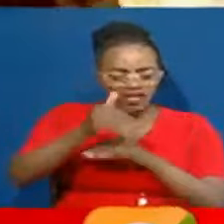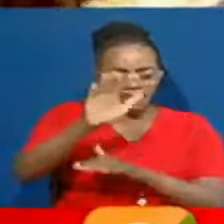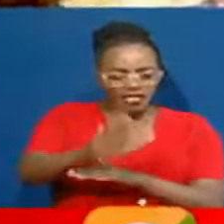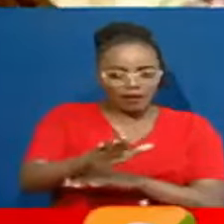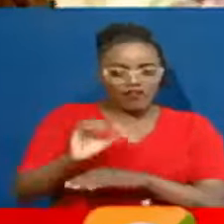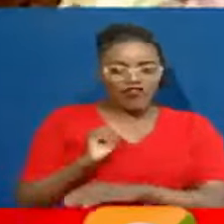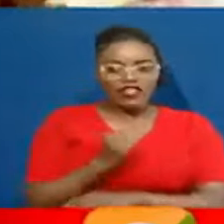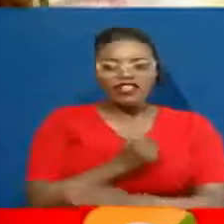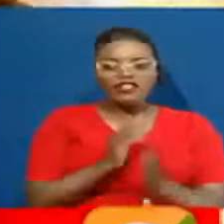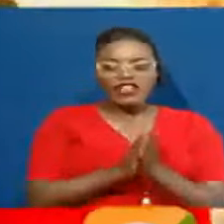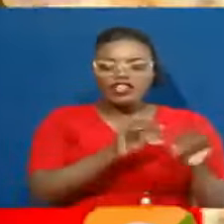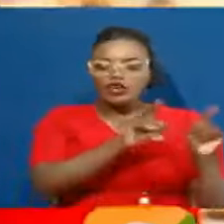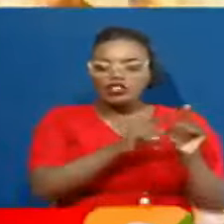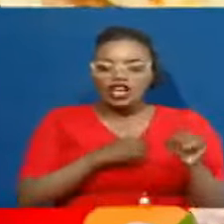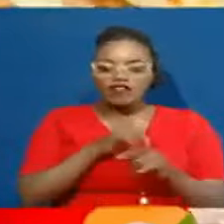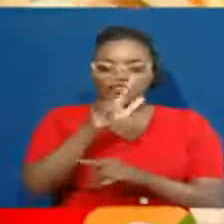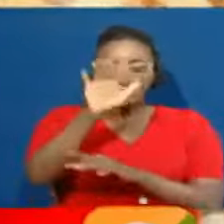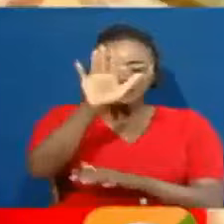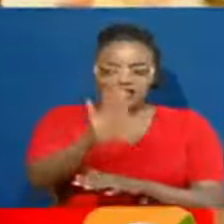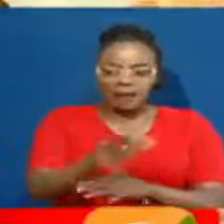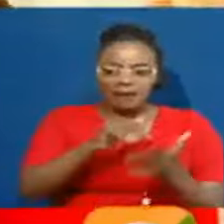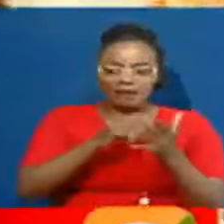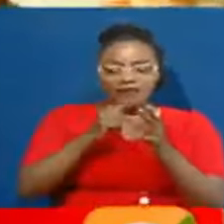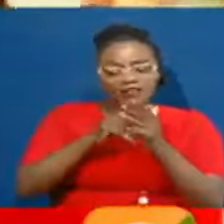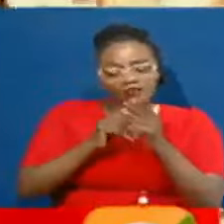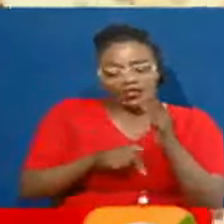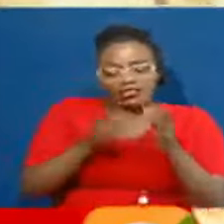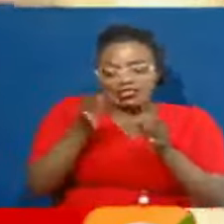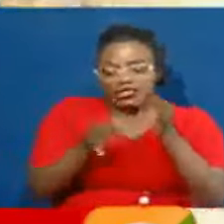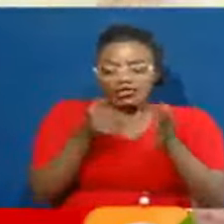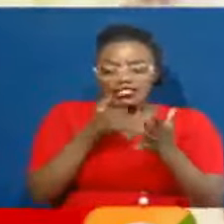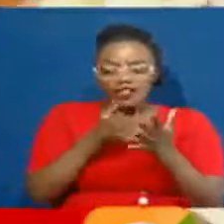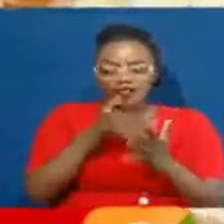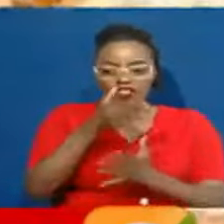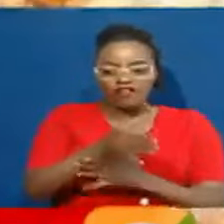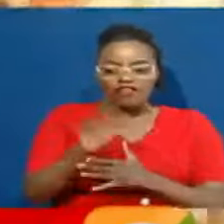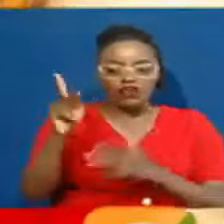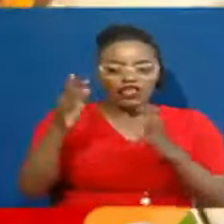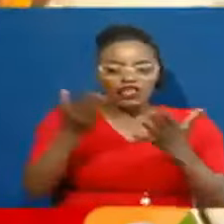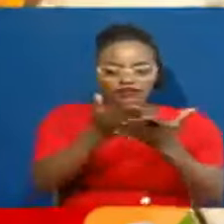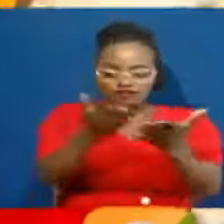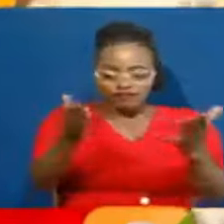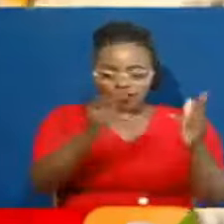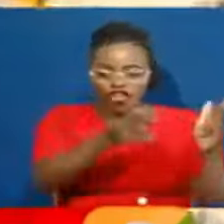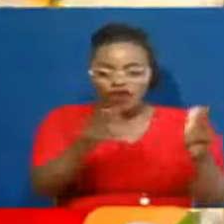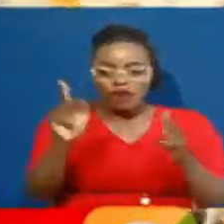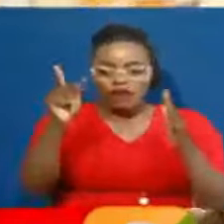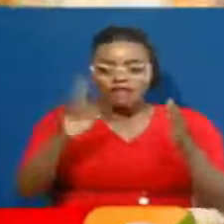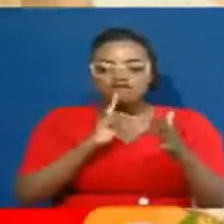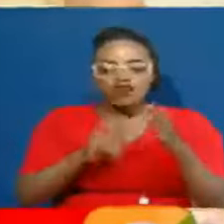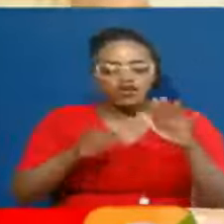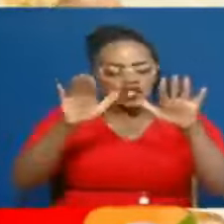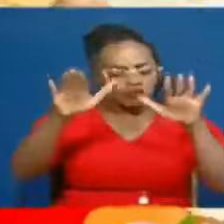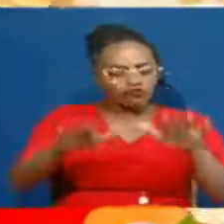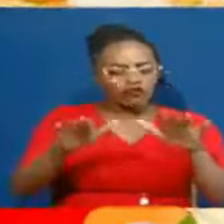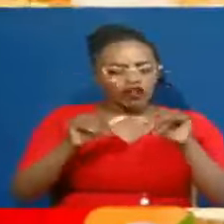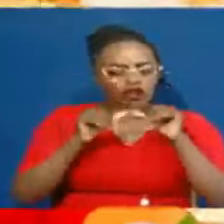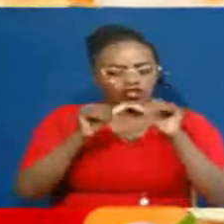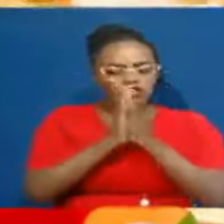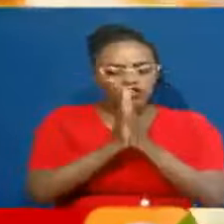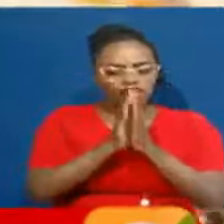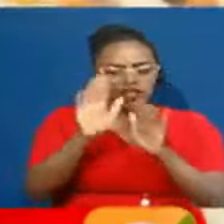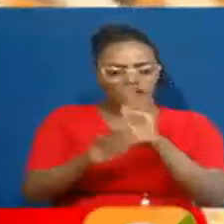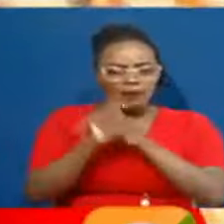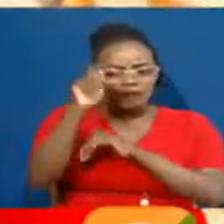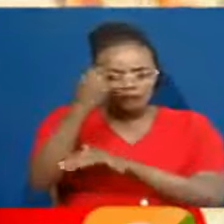Senate, and there is even step three, which is the judiciary. And to the Wananchi Wanjiko, we say calm down, continue praying for the